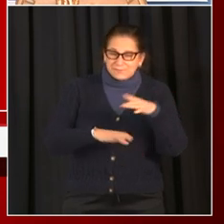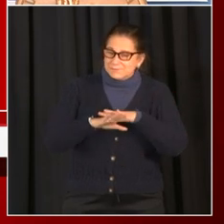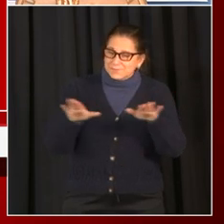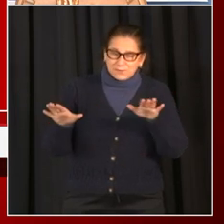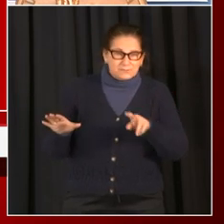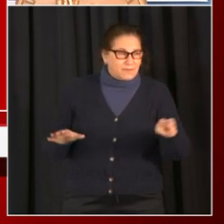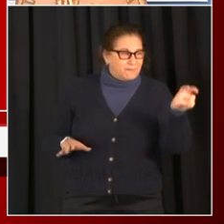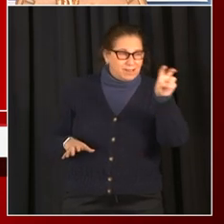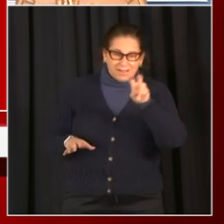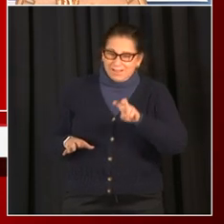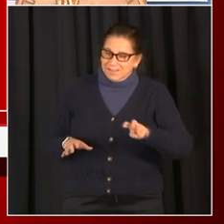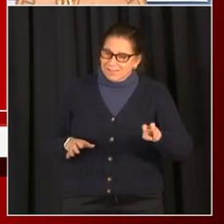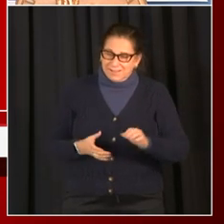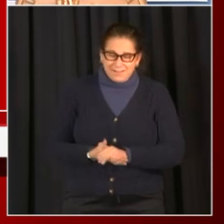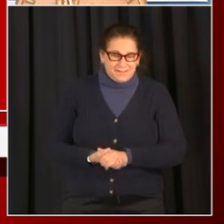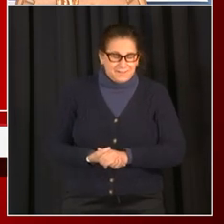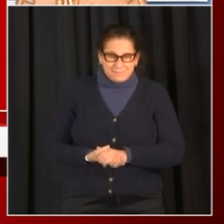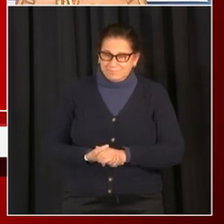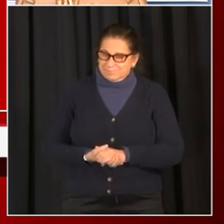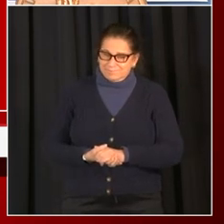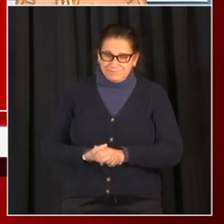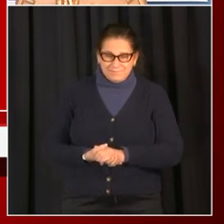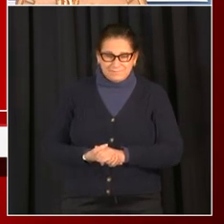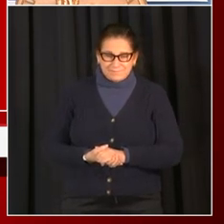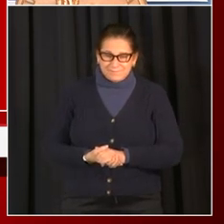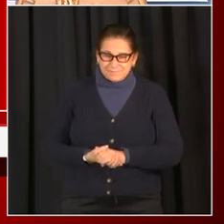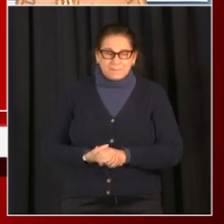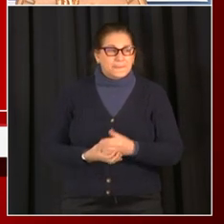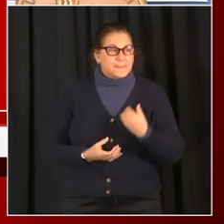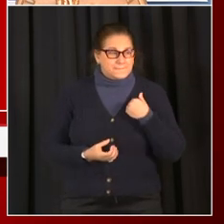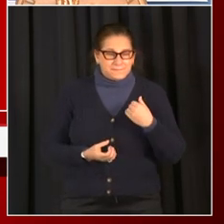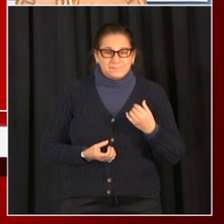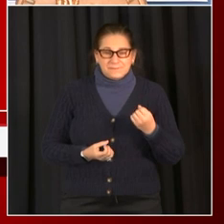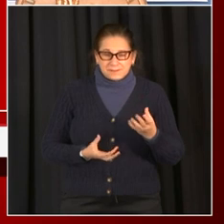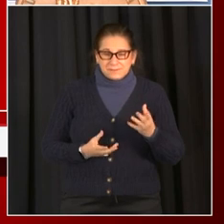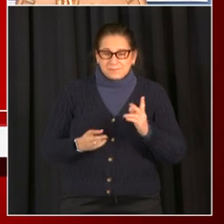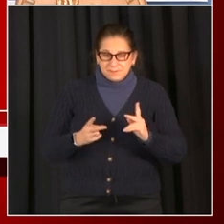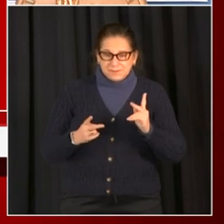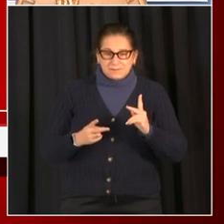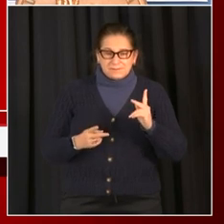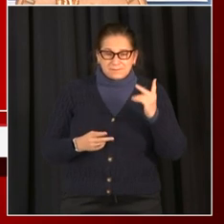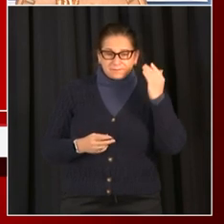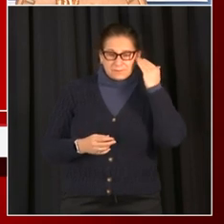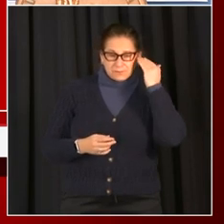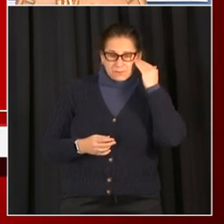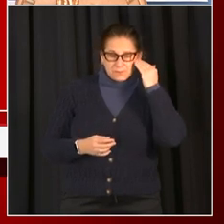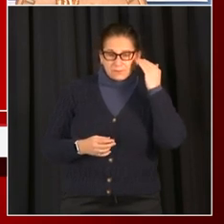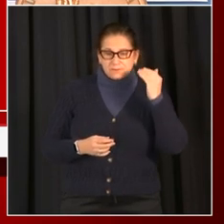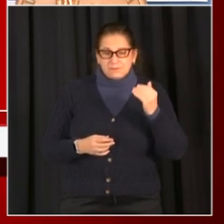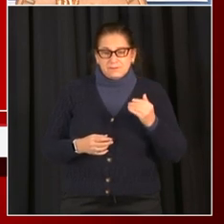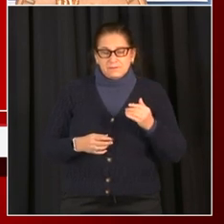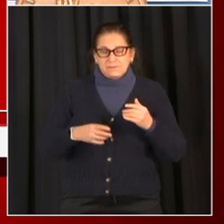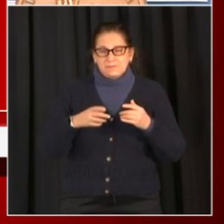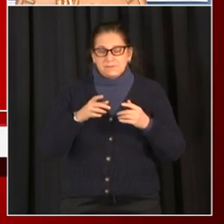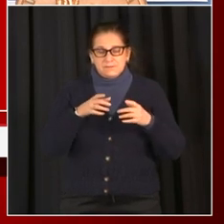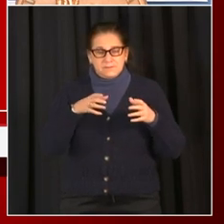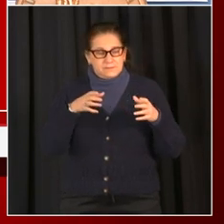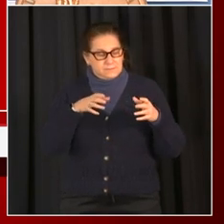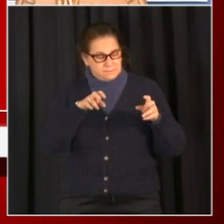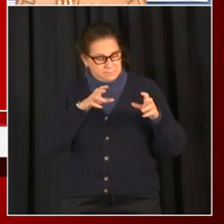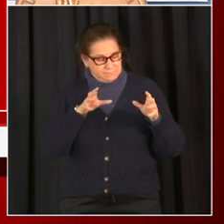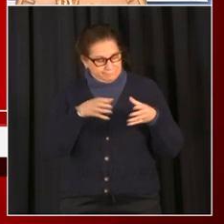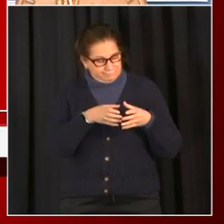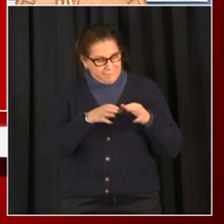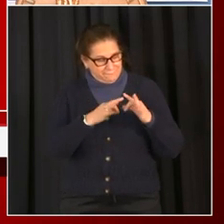groups and have different members of households sitting close together. And please